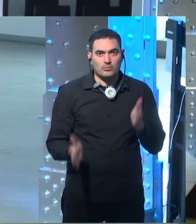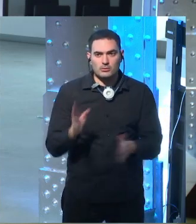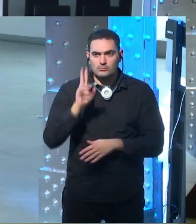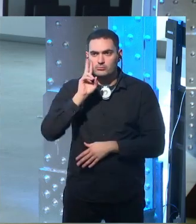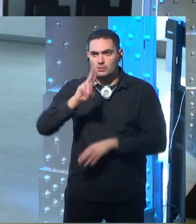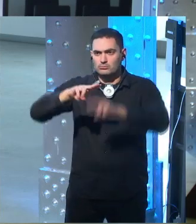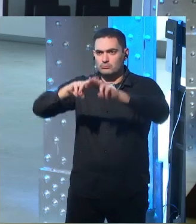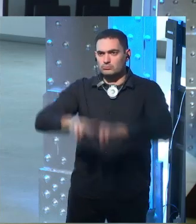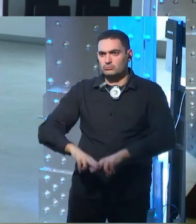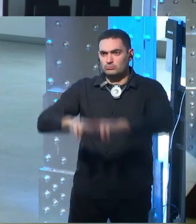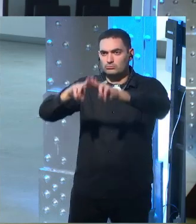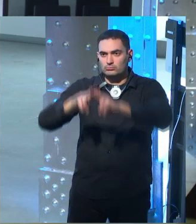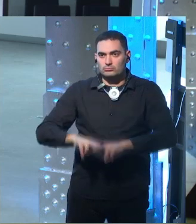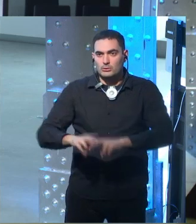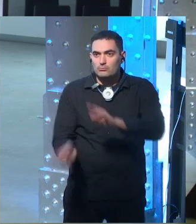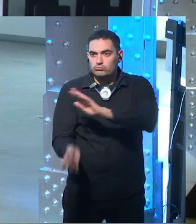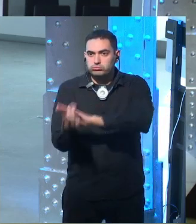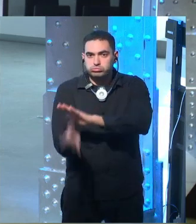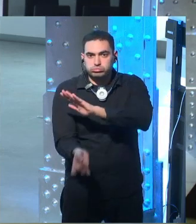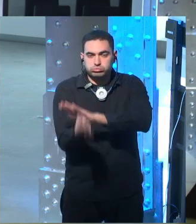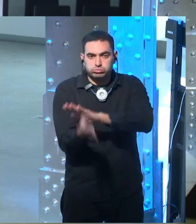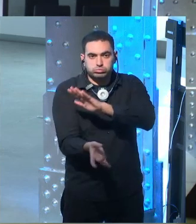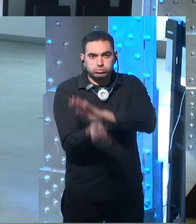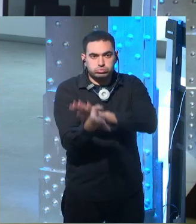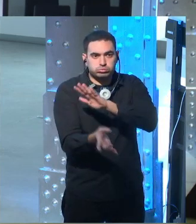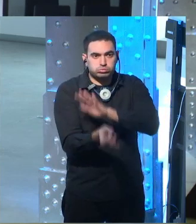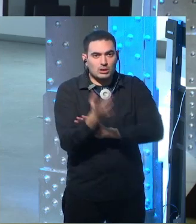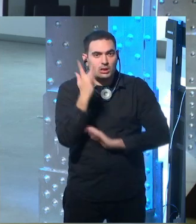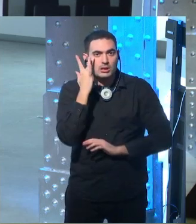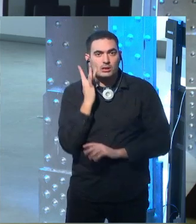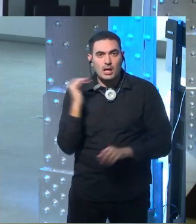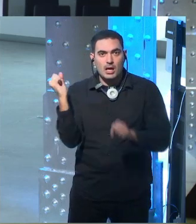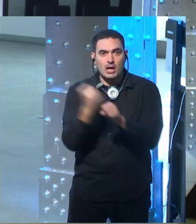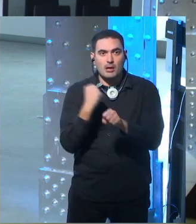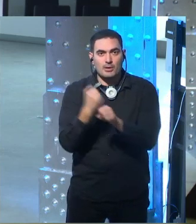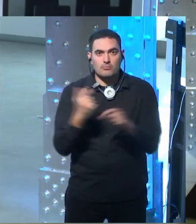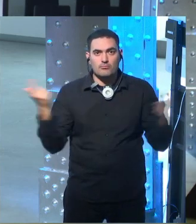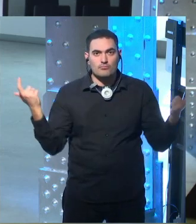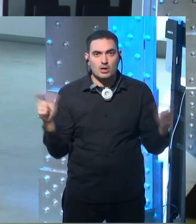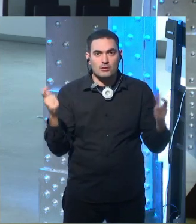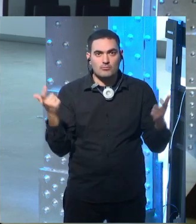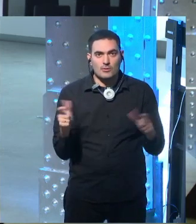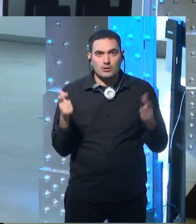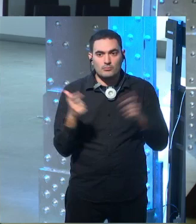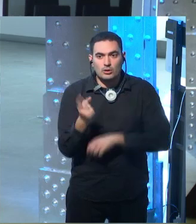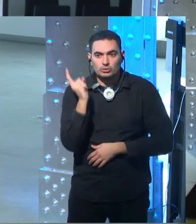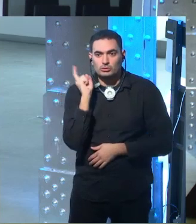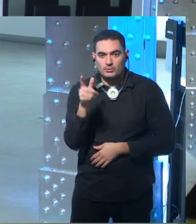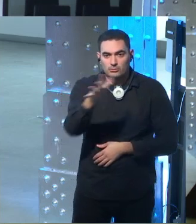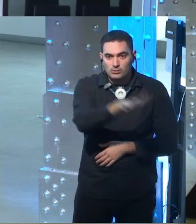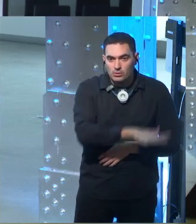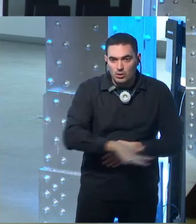reductions in employment, not just across confined to particular locations, but